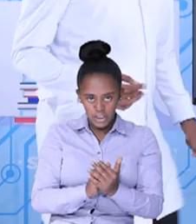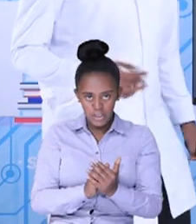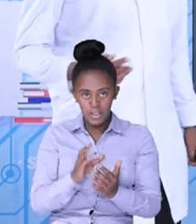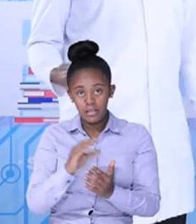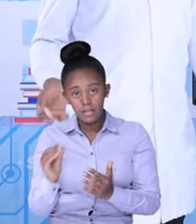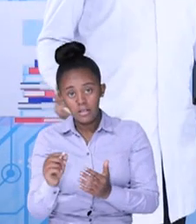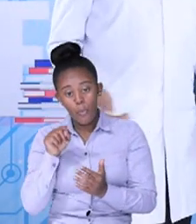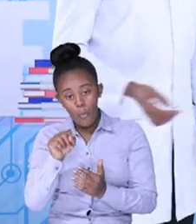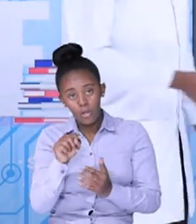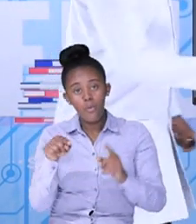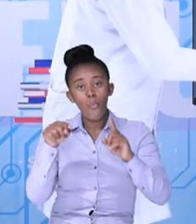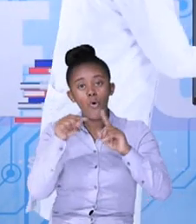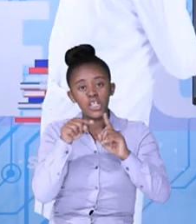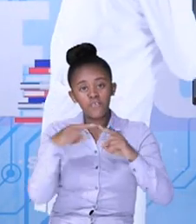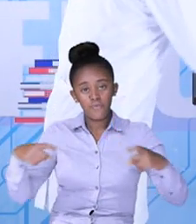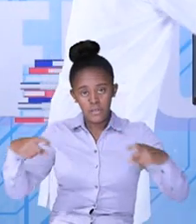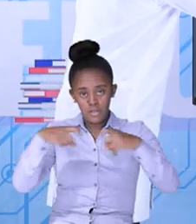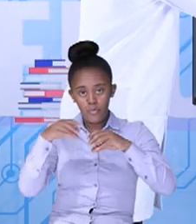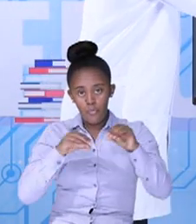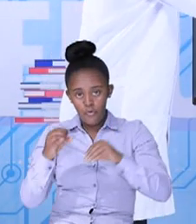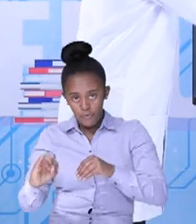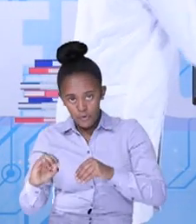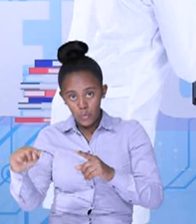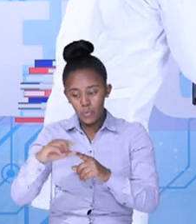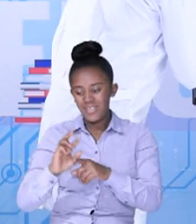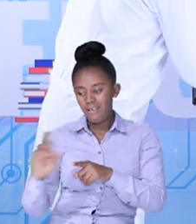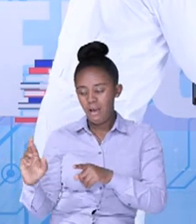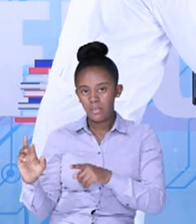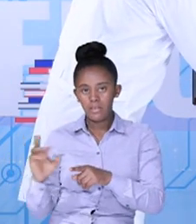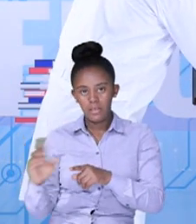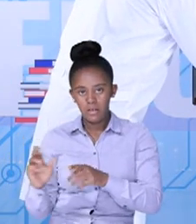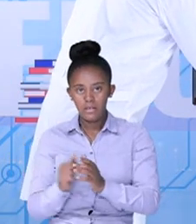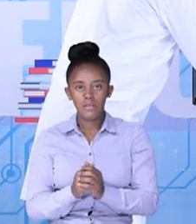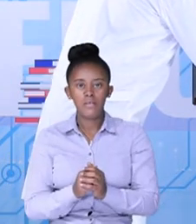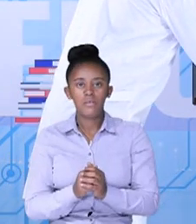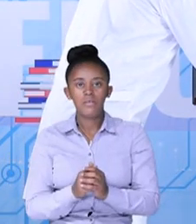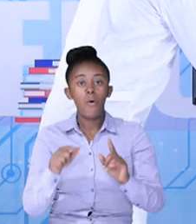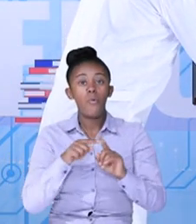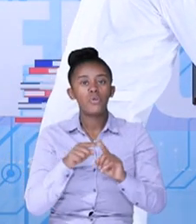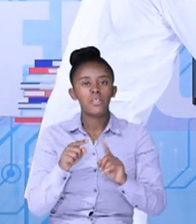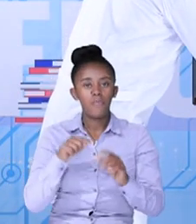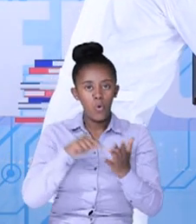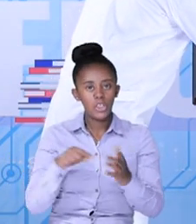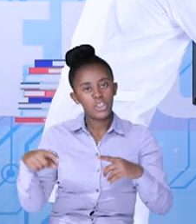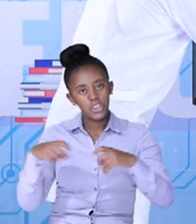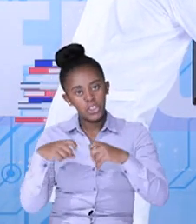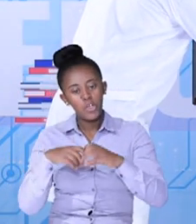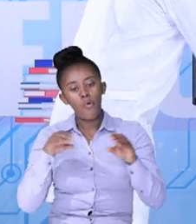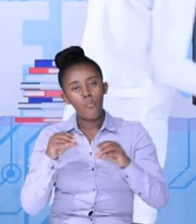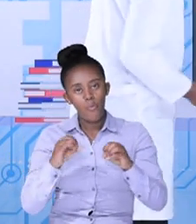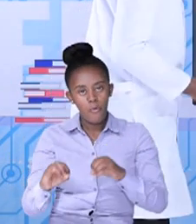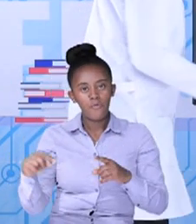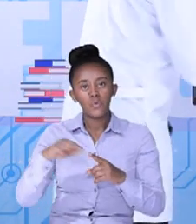And if you have a point positive charge which is moving to the right, let's take a positive point charge which is